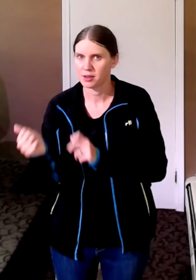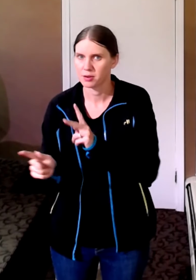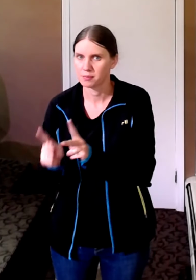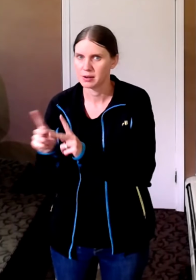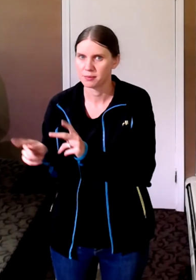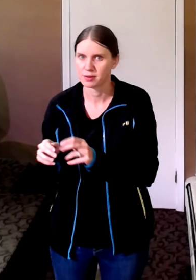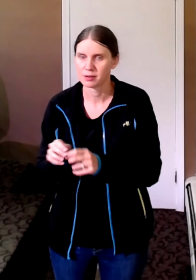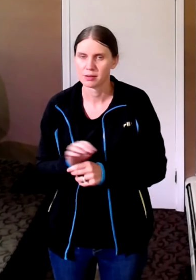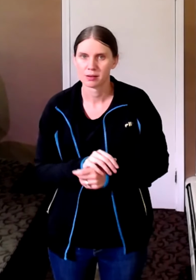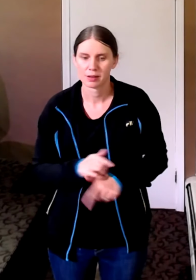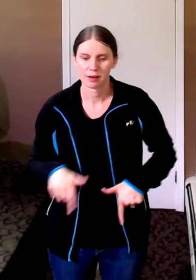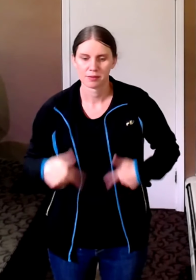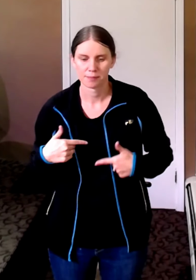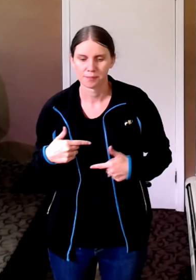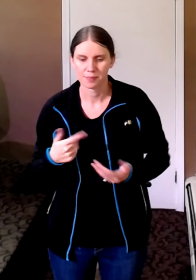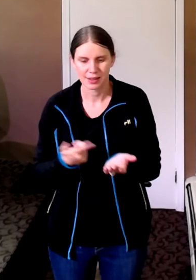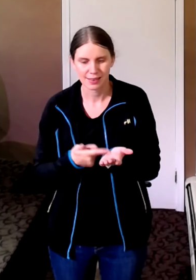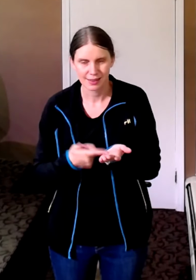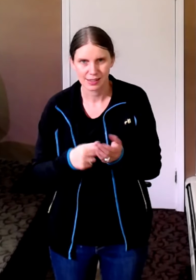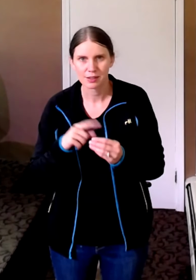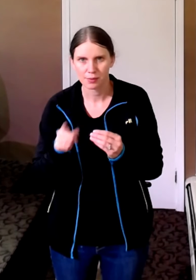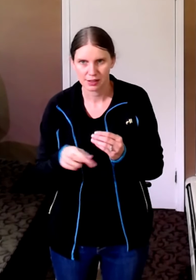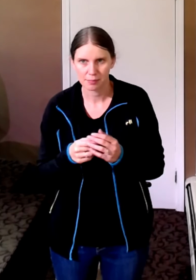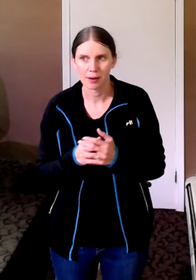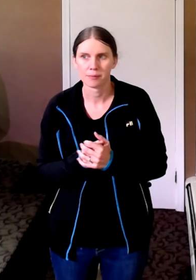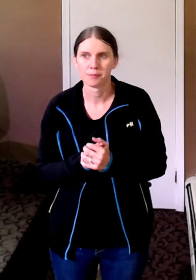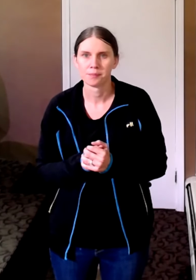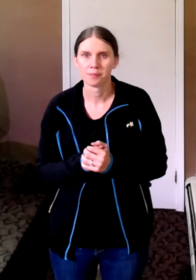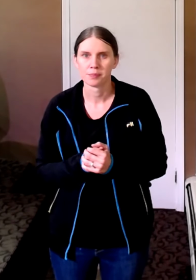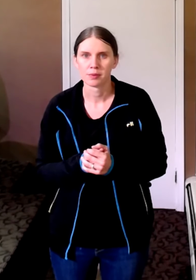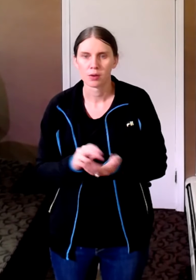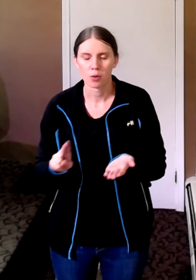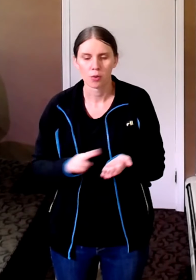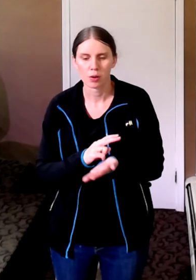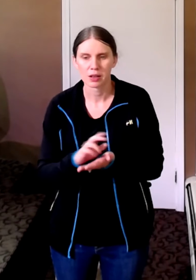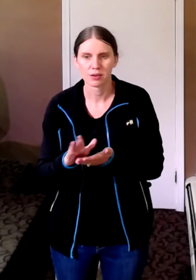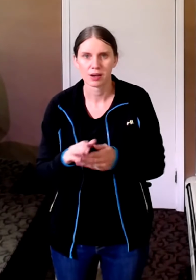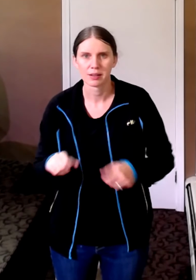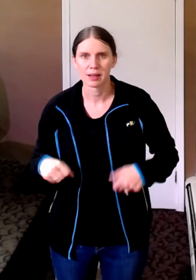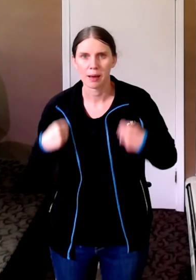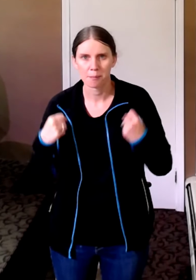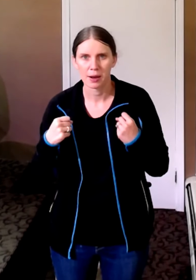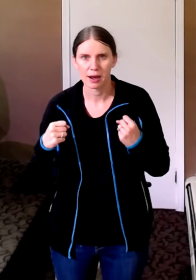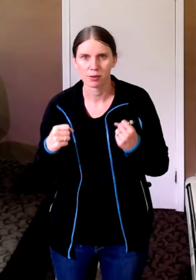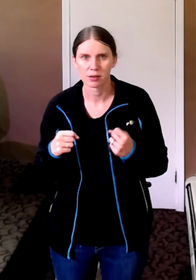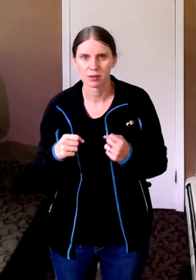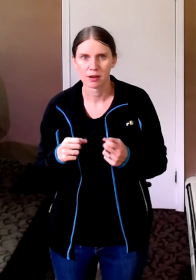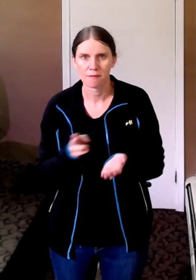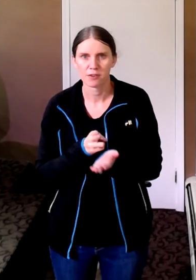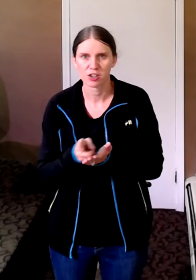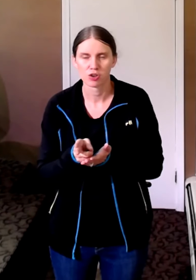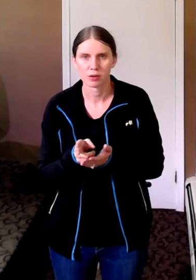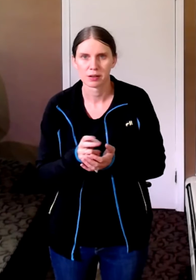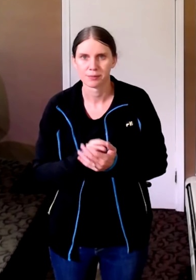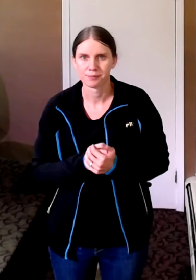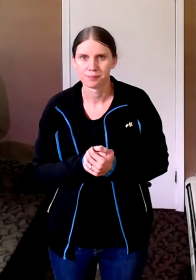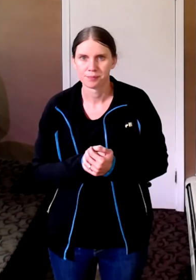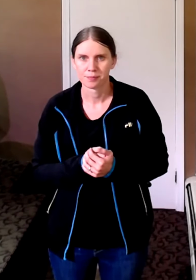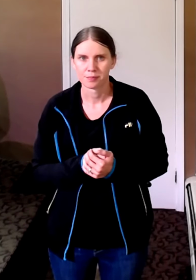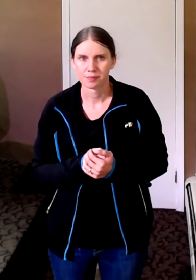lives. That's what this is about. Holiness that empowers virtue. I mean,